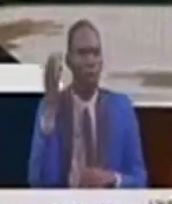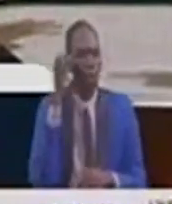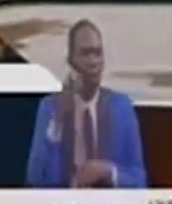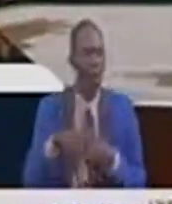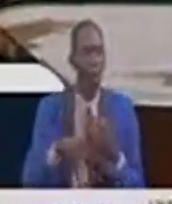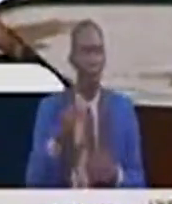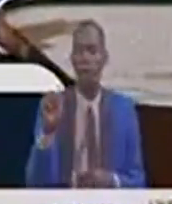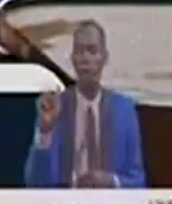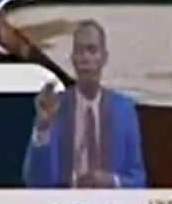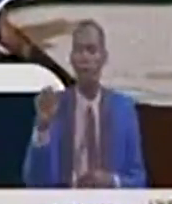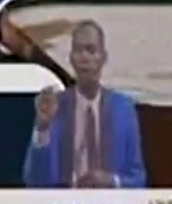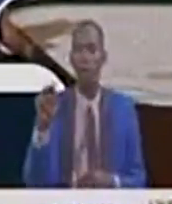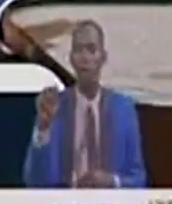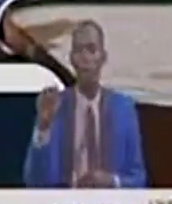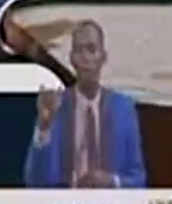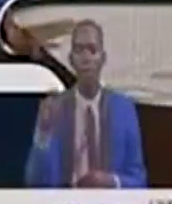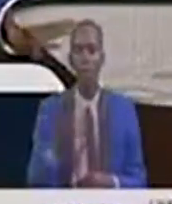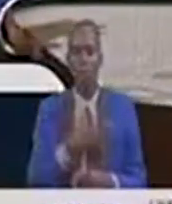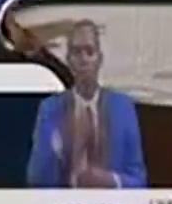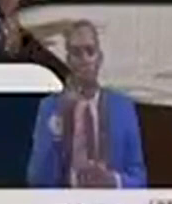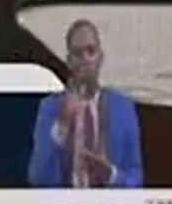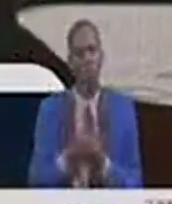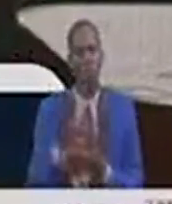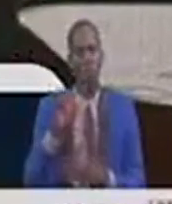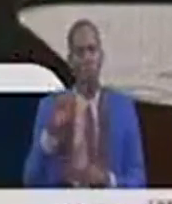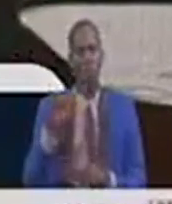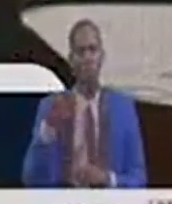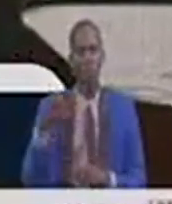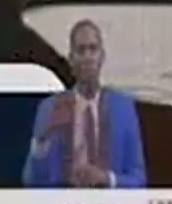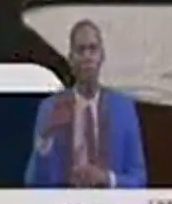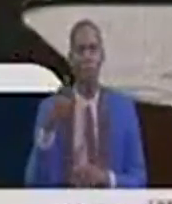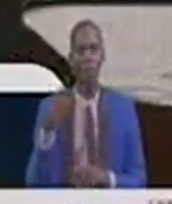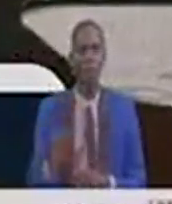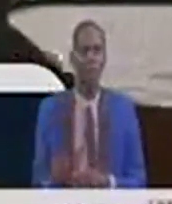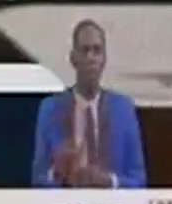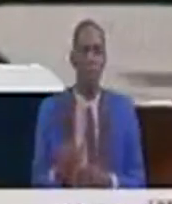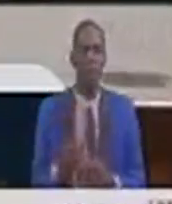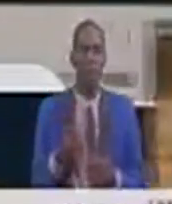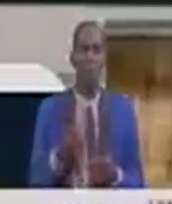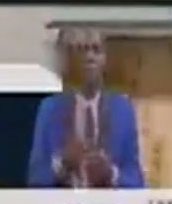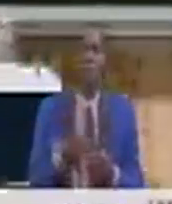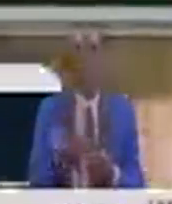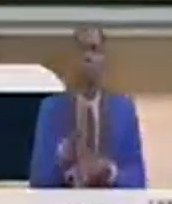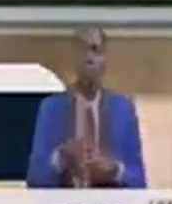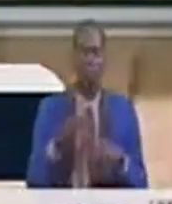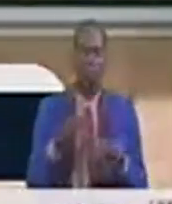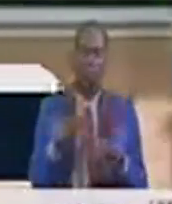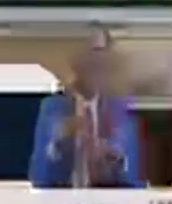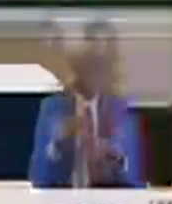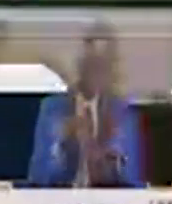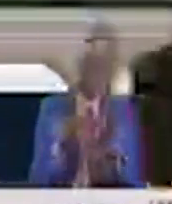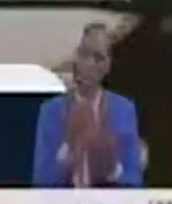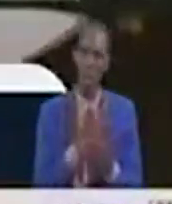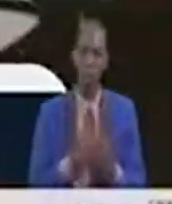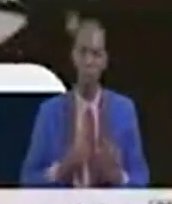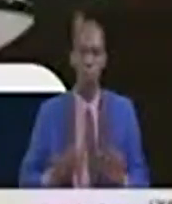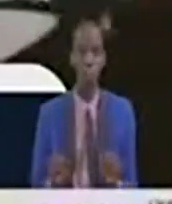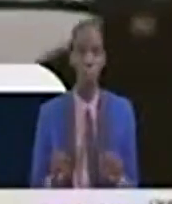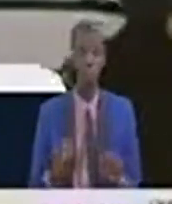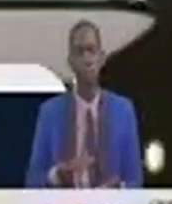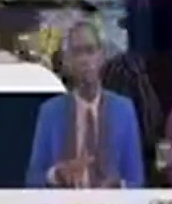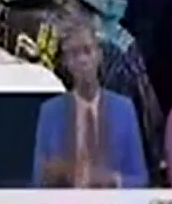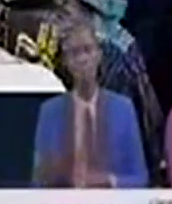Sapphira the wife, sudden death, sudden death. And look at Acts chapter 12.